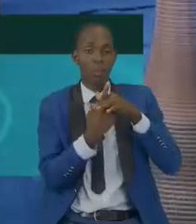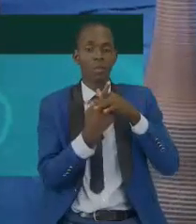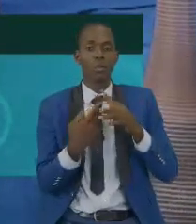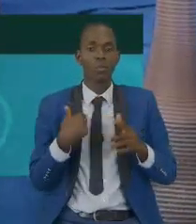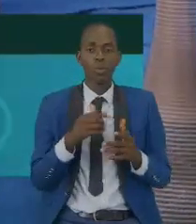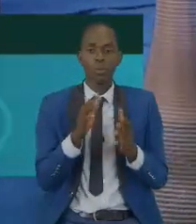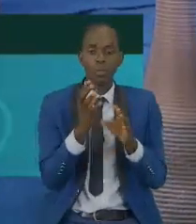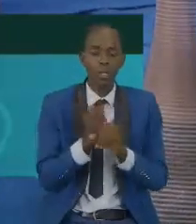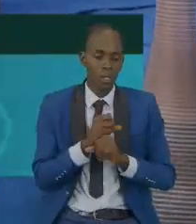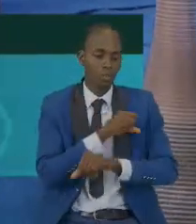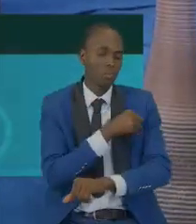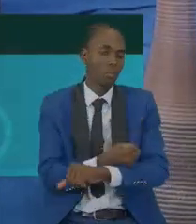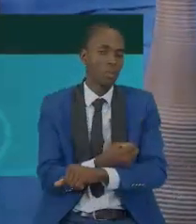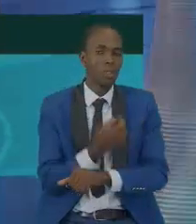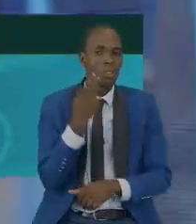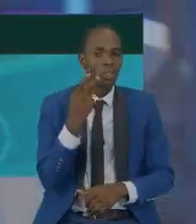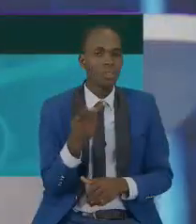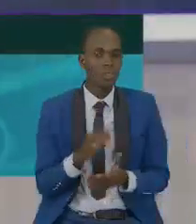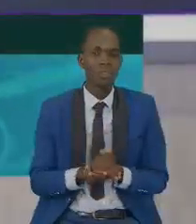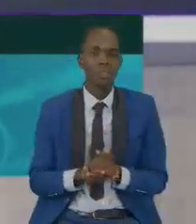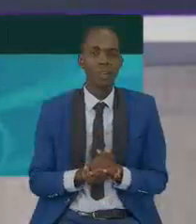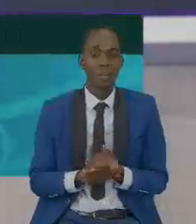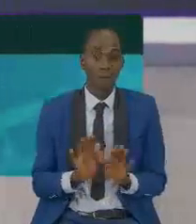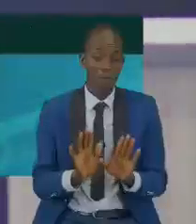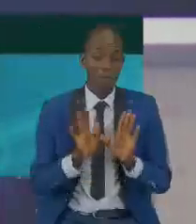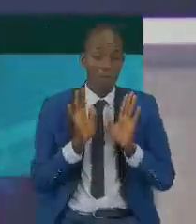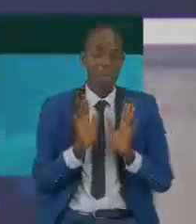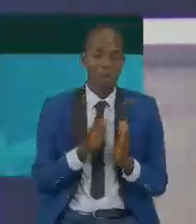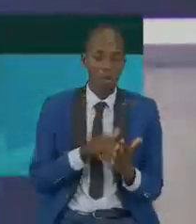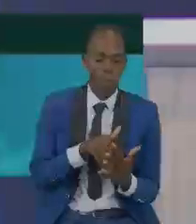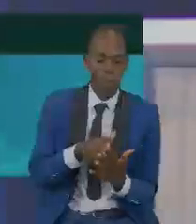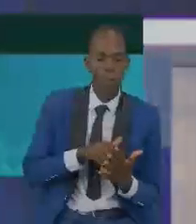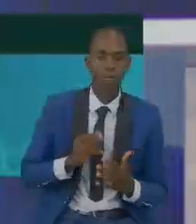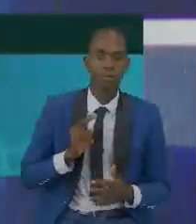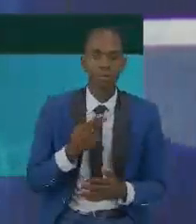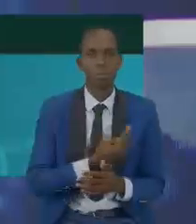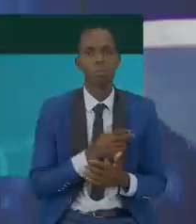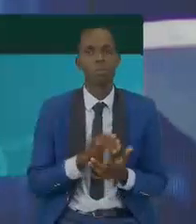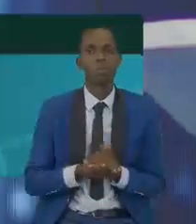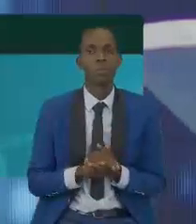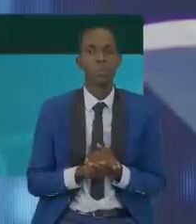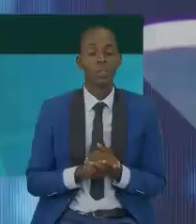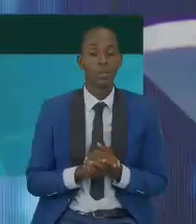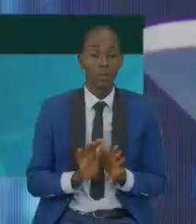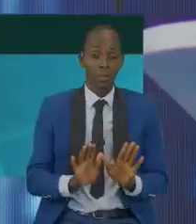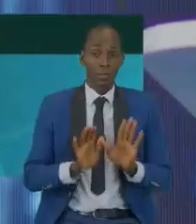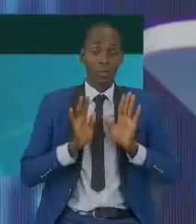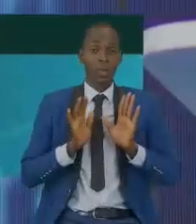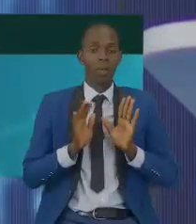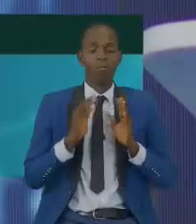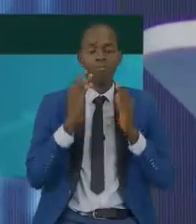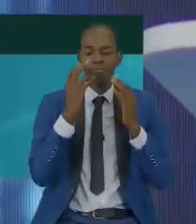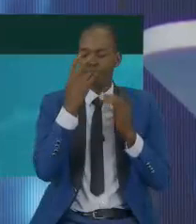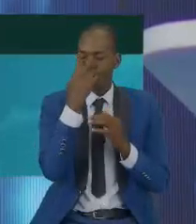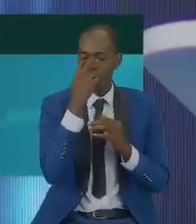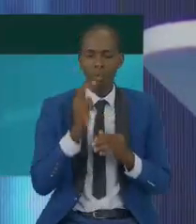strengthened. There's something else. Fear weakens us. Fear blindfolds